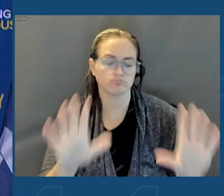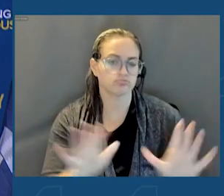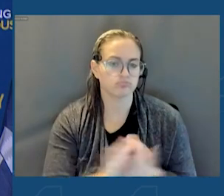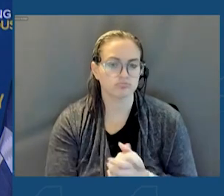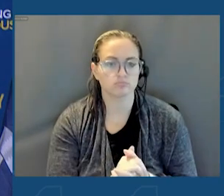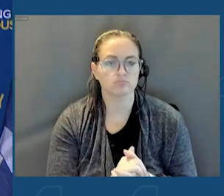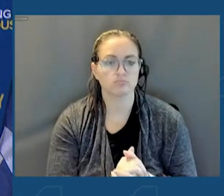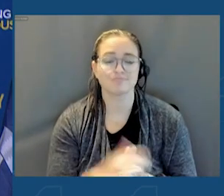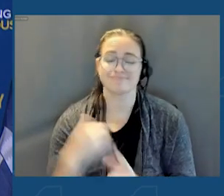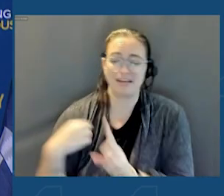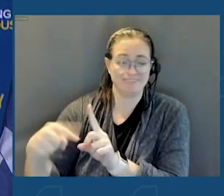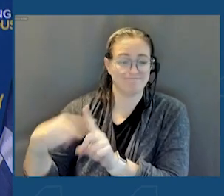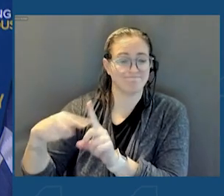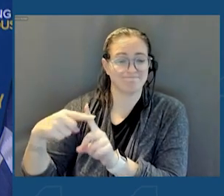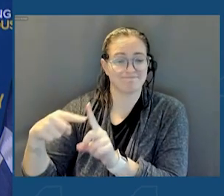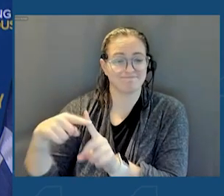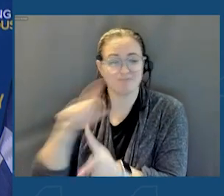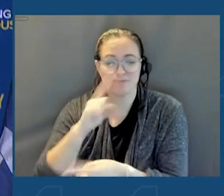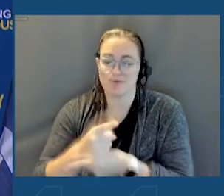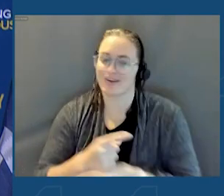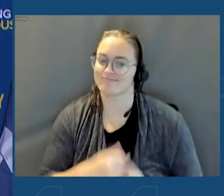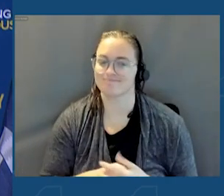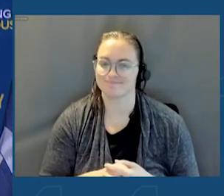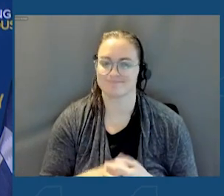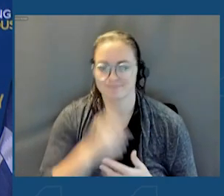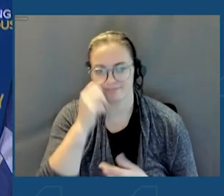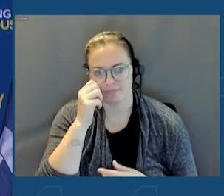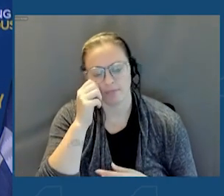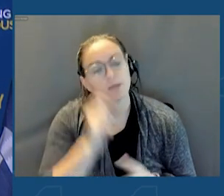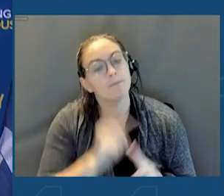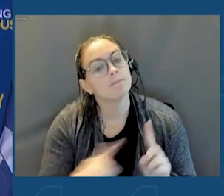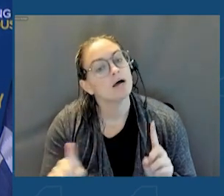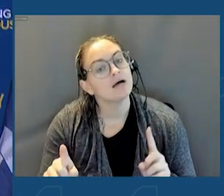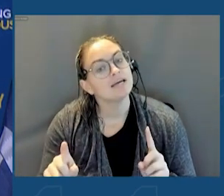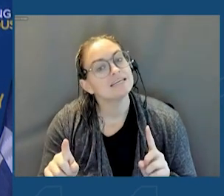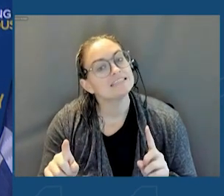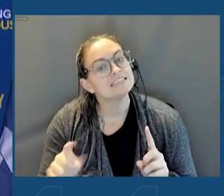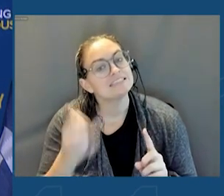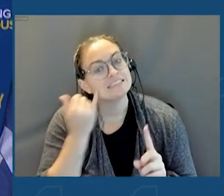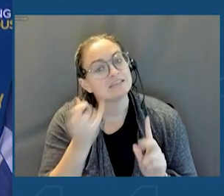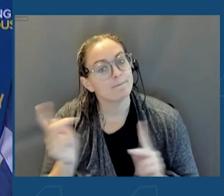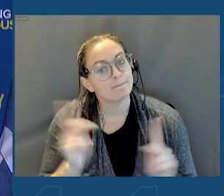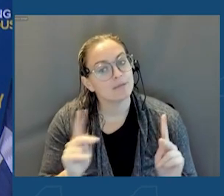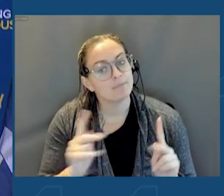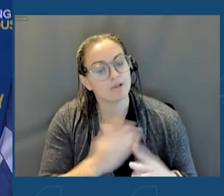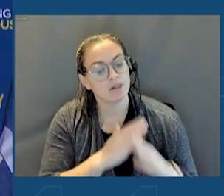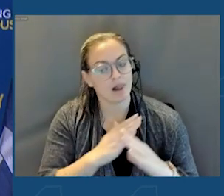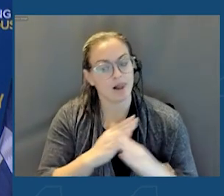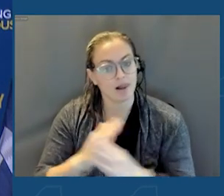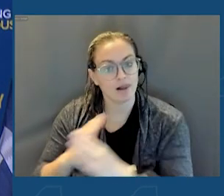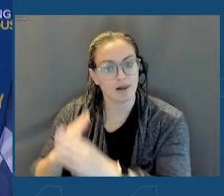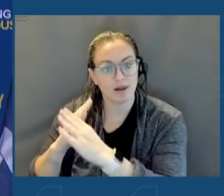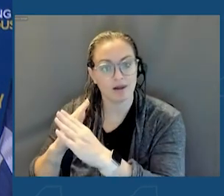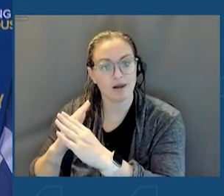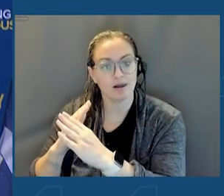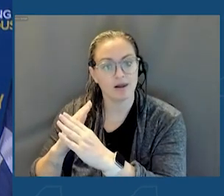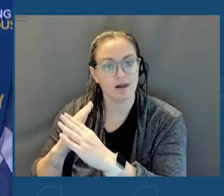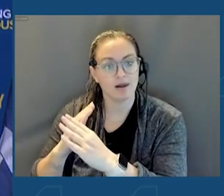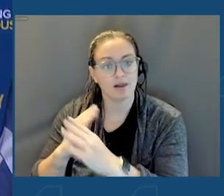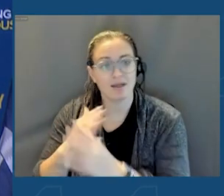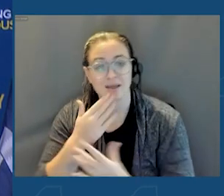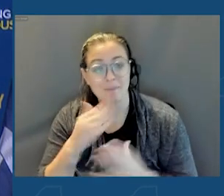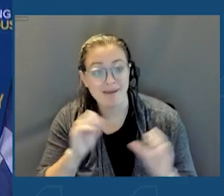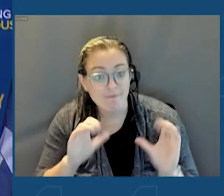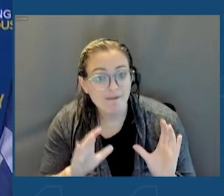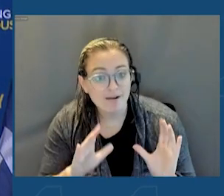optimist. We're going to get it right. But if people stand in our way, if there are bad actors out there